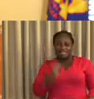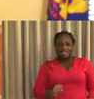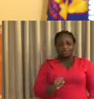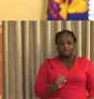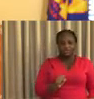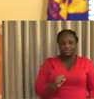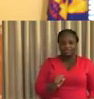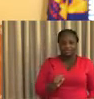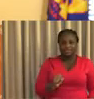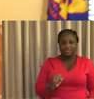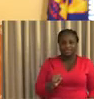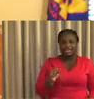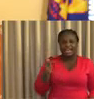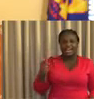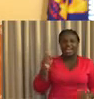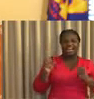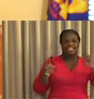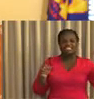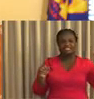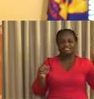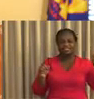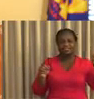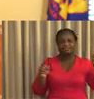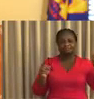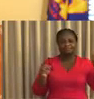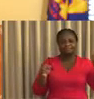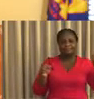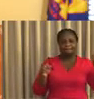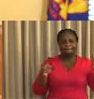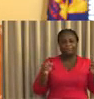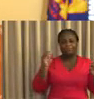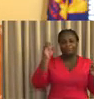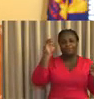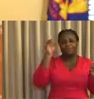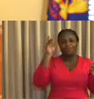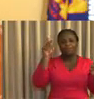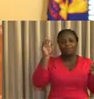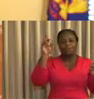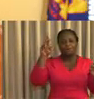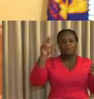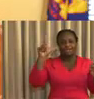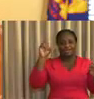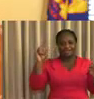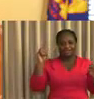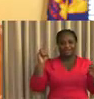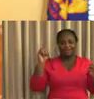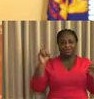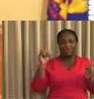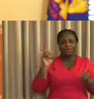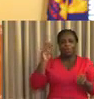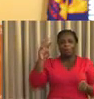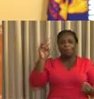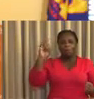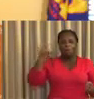East Municipality, Kole Klote Municipality, Wejagbawe Municipality,